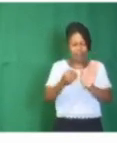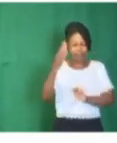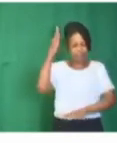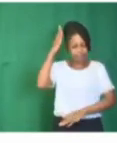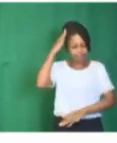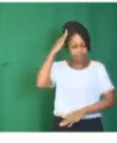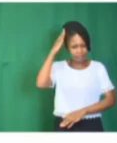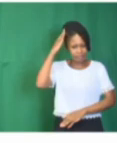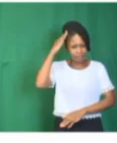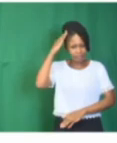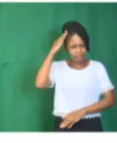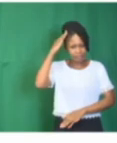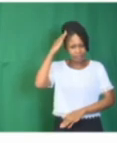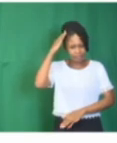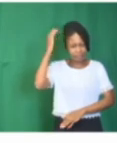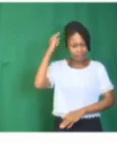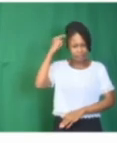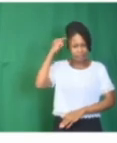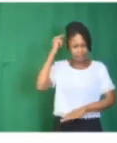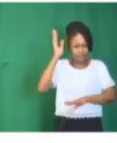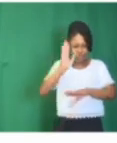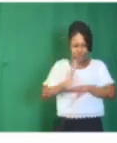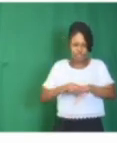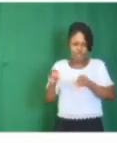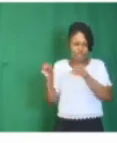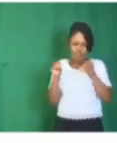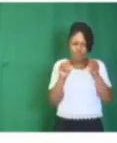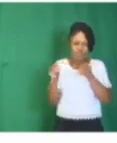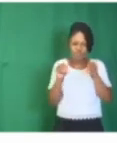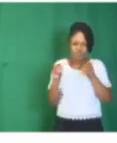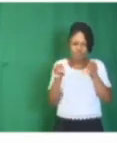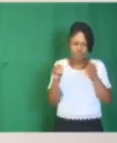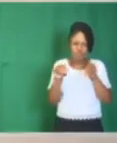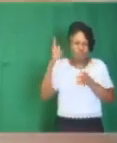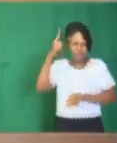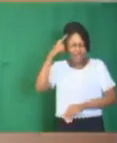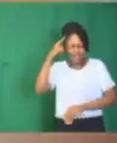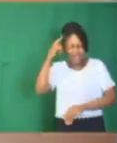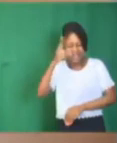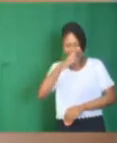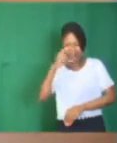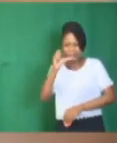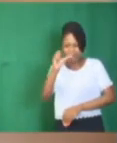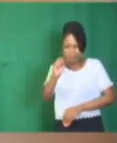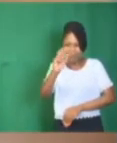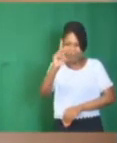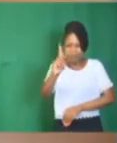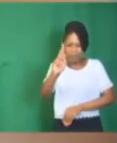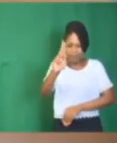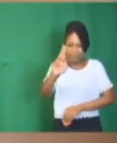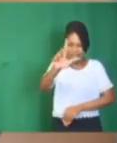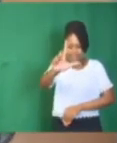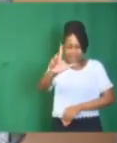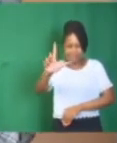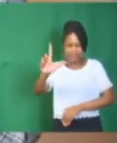fixed joint is the skull. I don't know, Lerato, do we have any questions so far or anything that we need to highlight